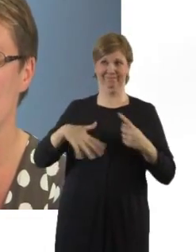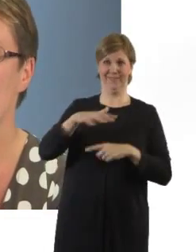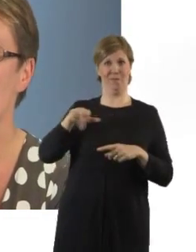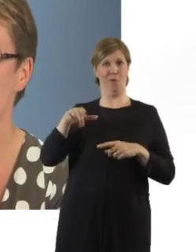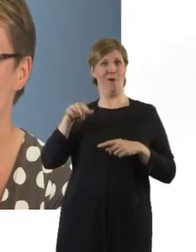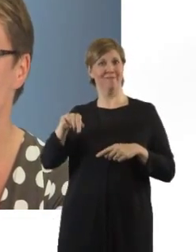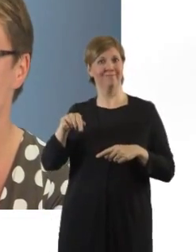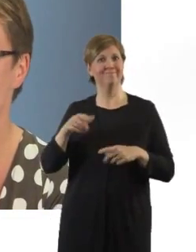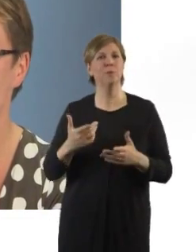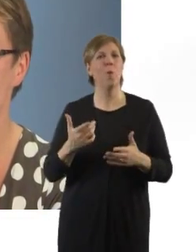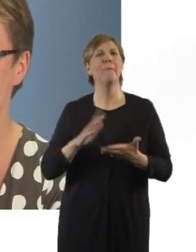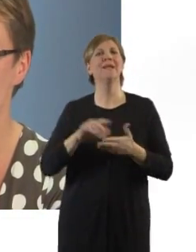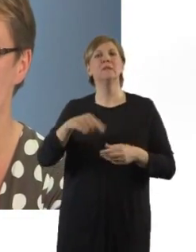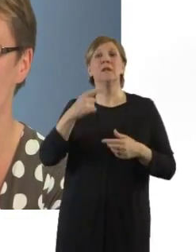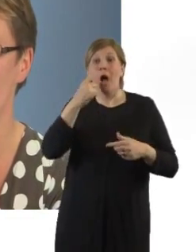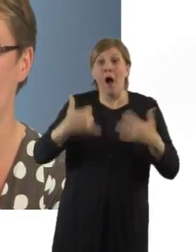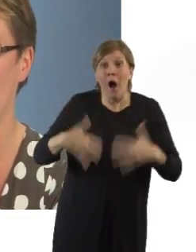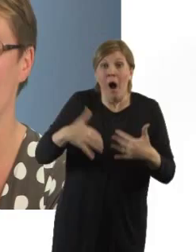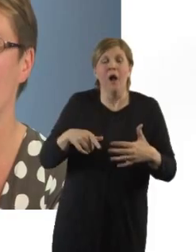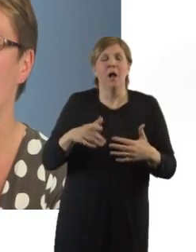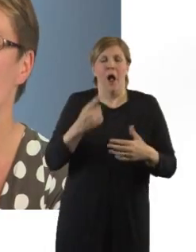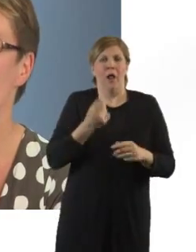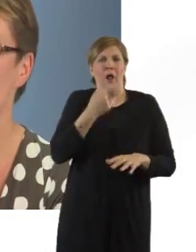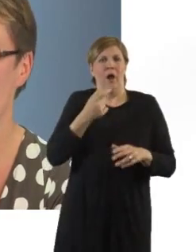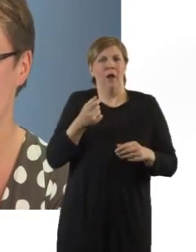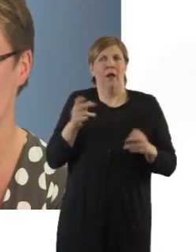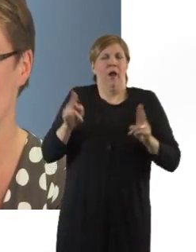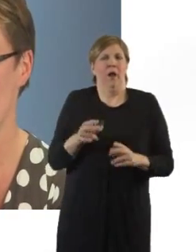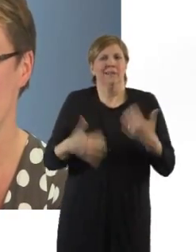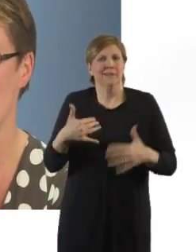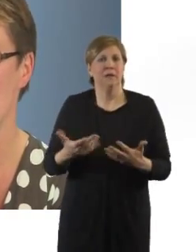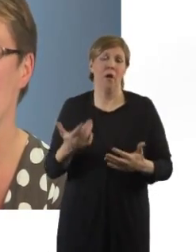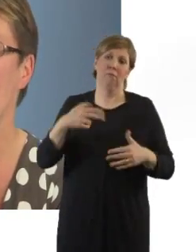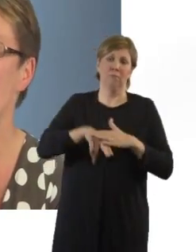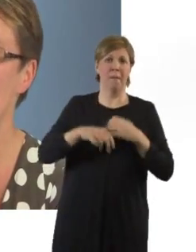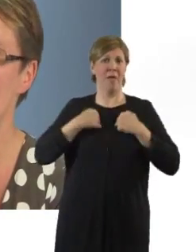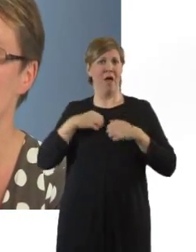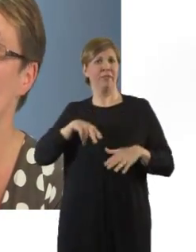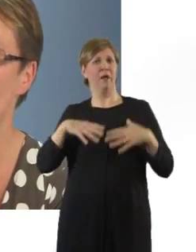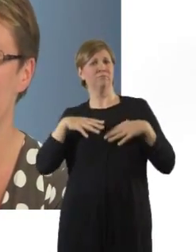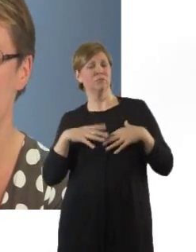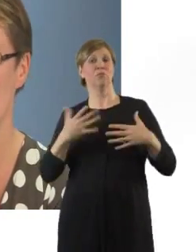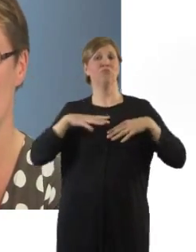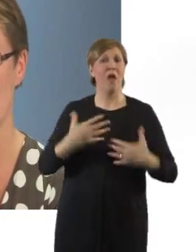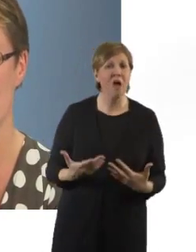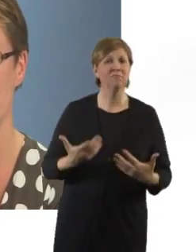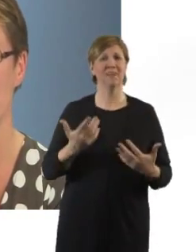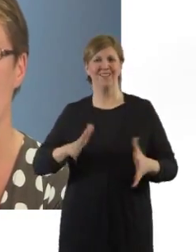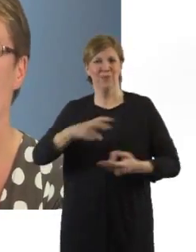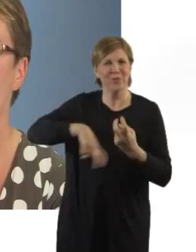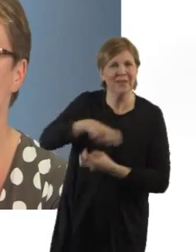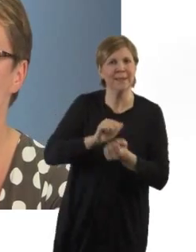labour. Use some simple painkillers, maybe have a warm bath, use some relaxation strategies, keep active and call back in a few